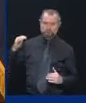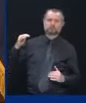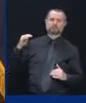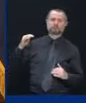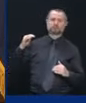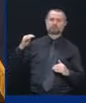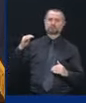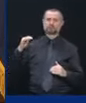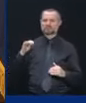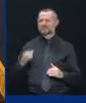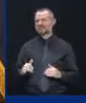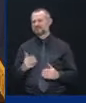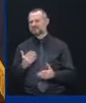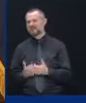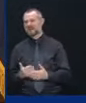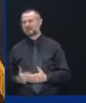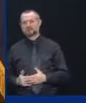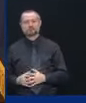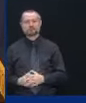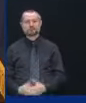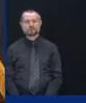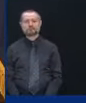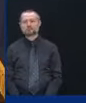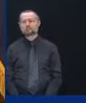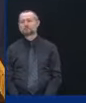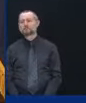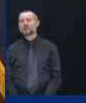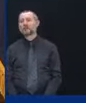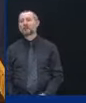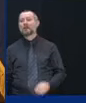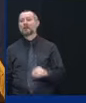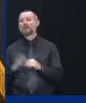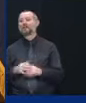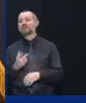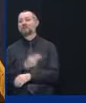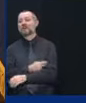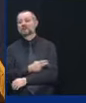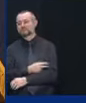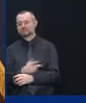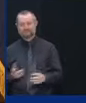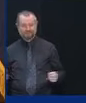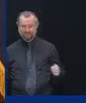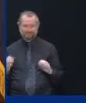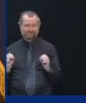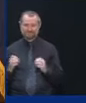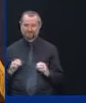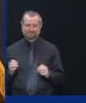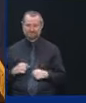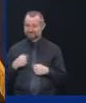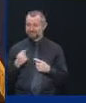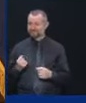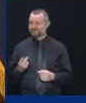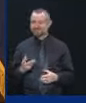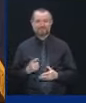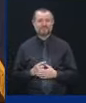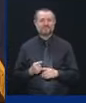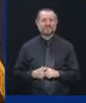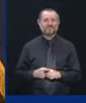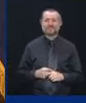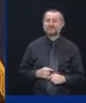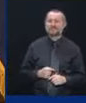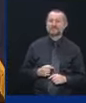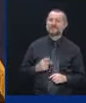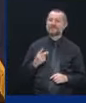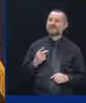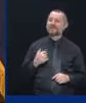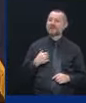reality. That's not going to change for months. For months. So if you think, well, I'm eligible, well,